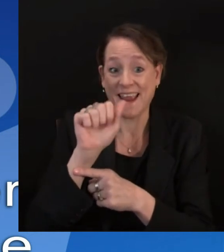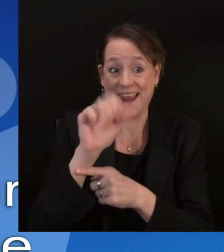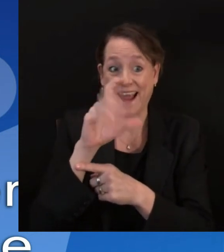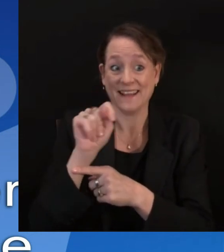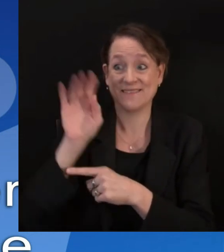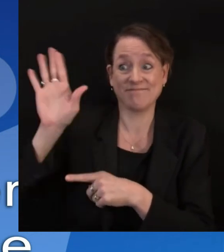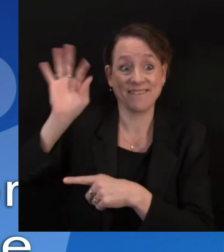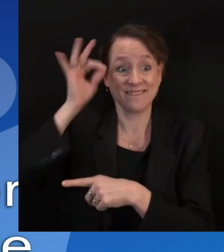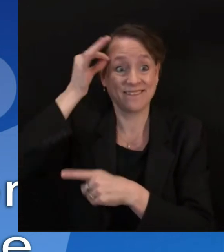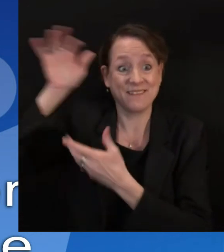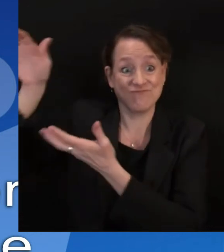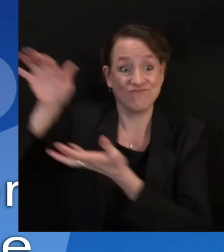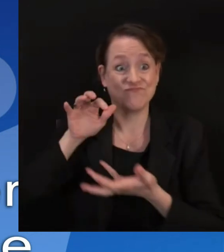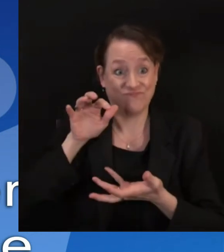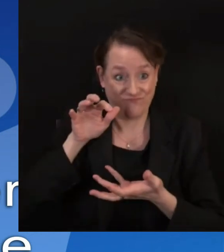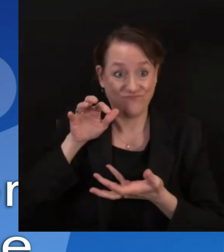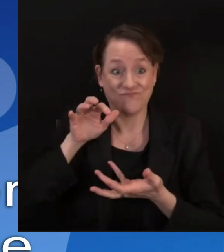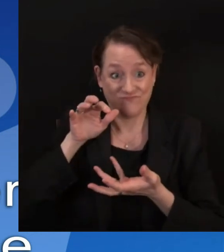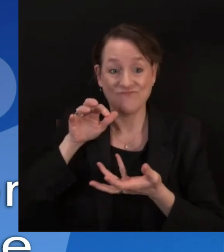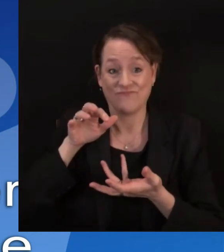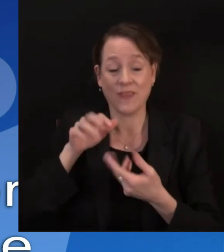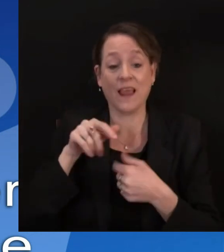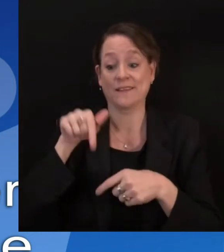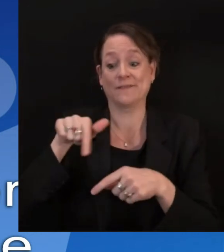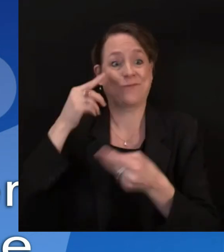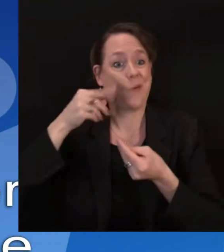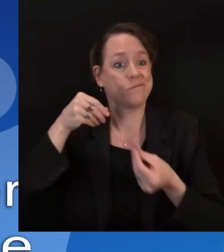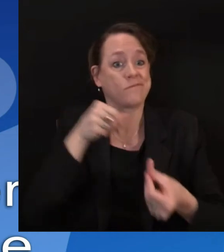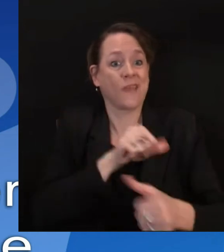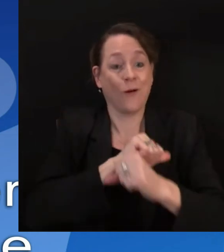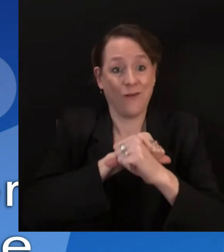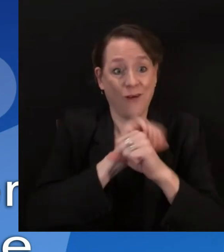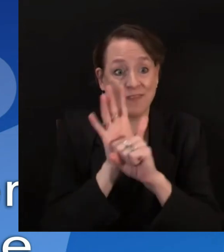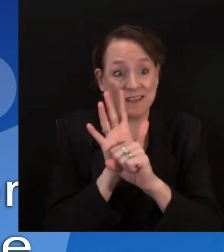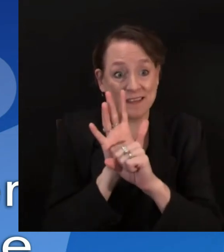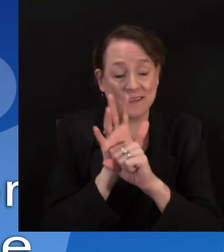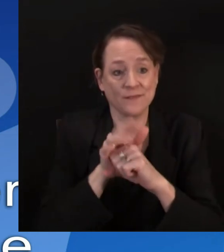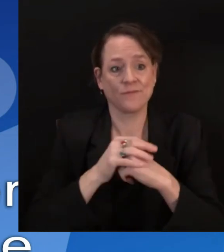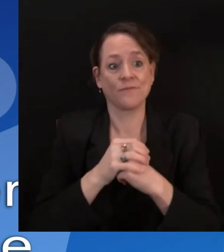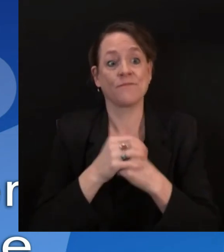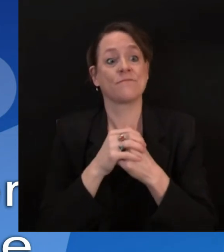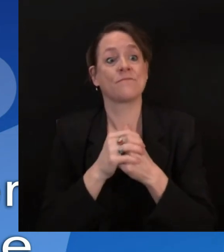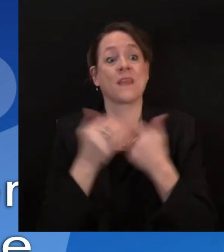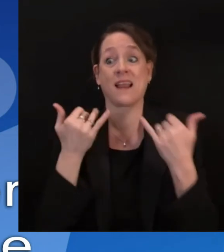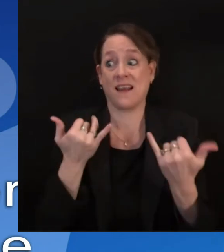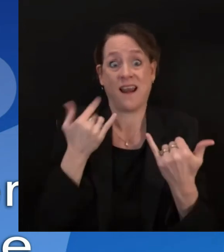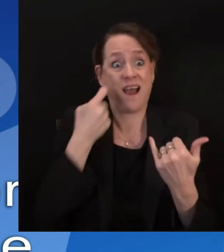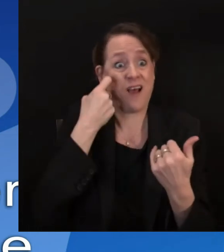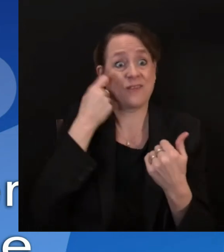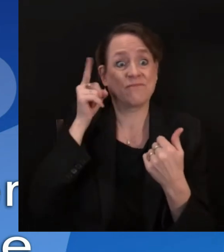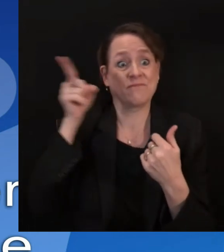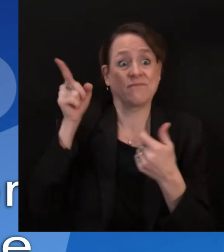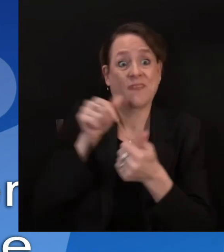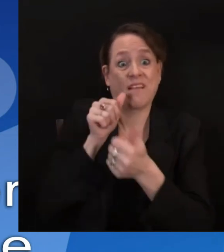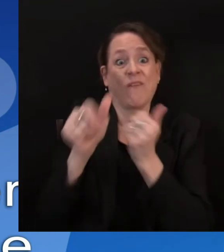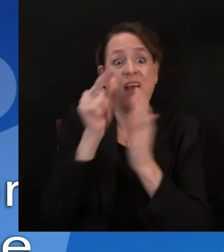COVID-19 testing, given that there's no aid coming from the federal government in the legislation that